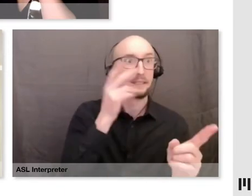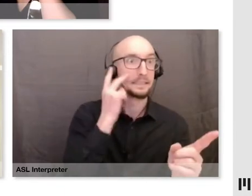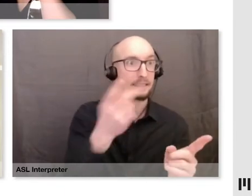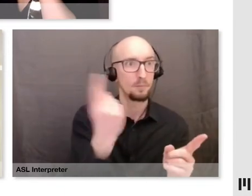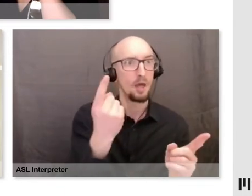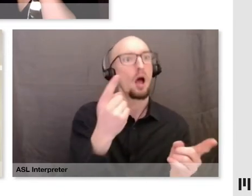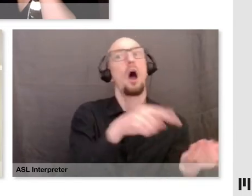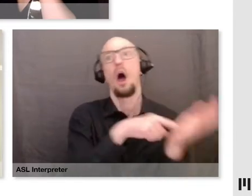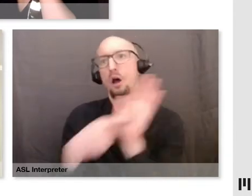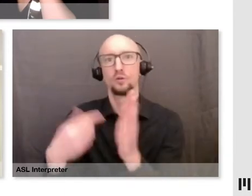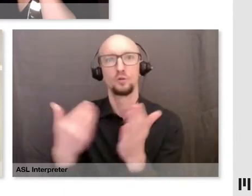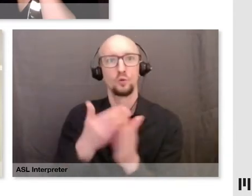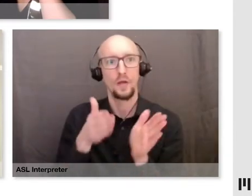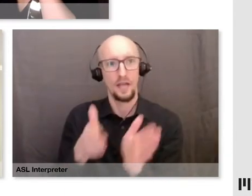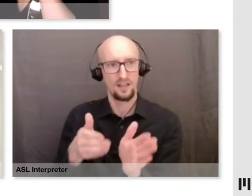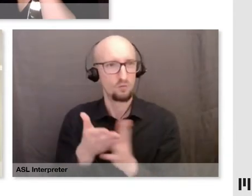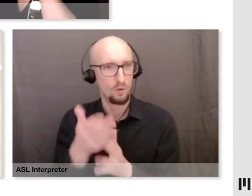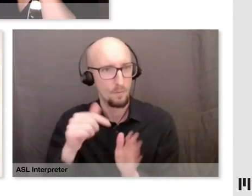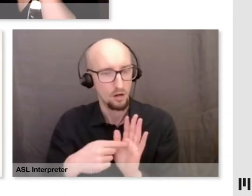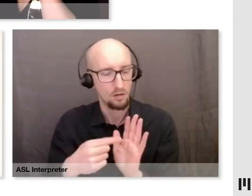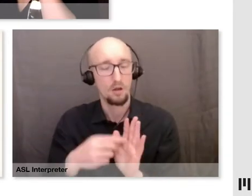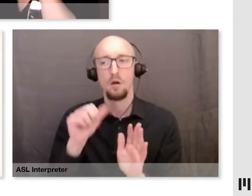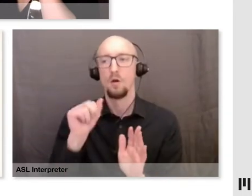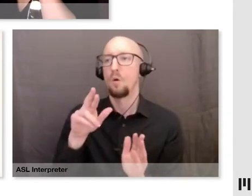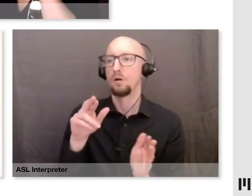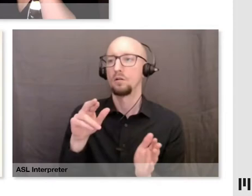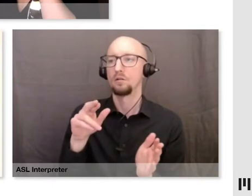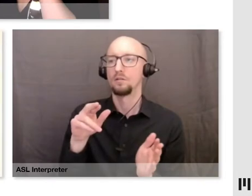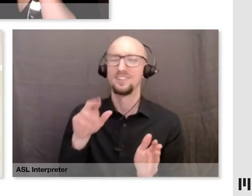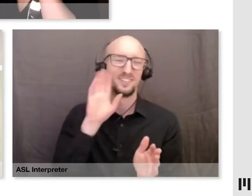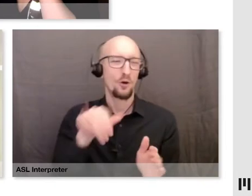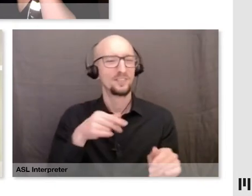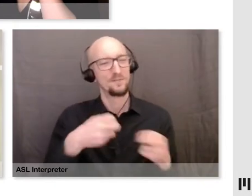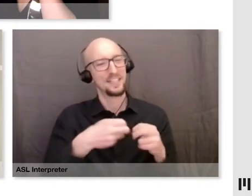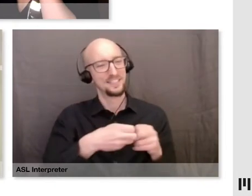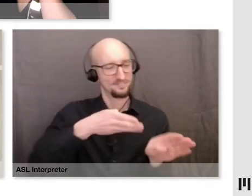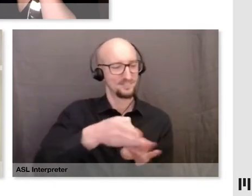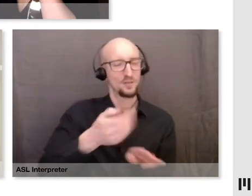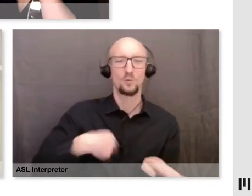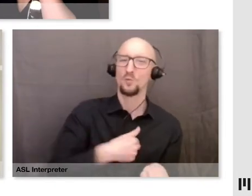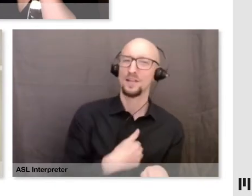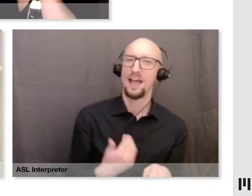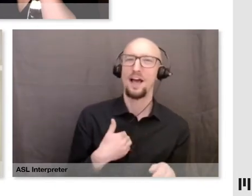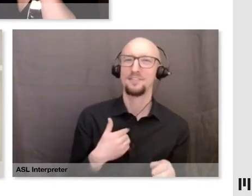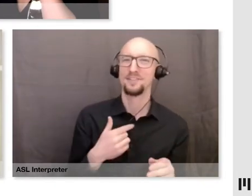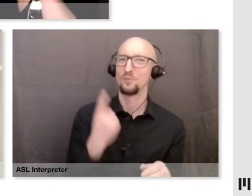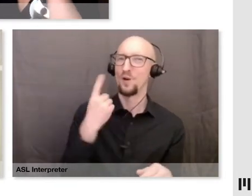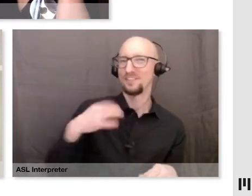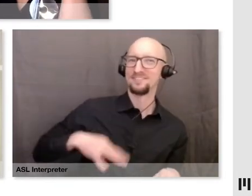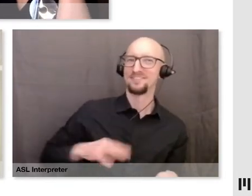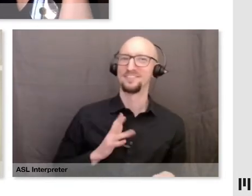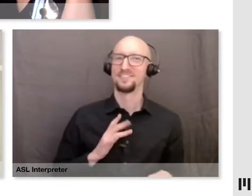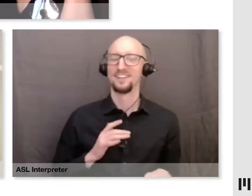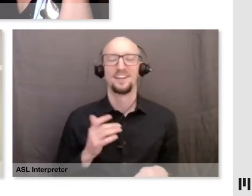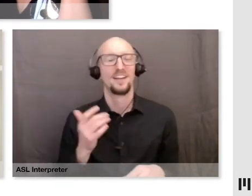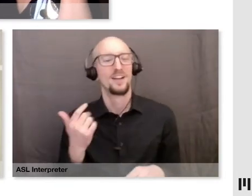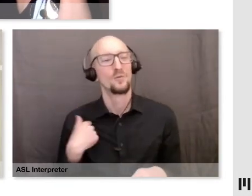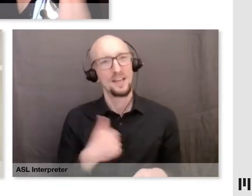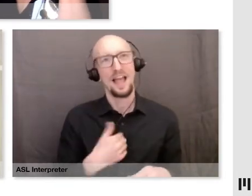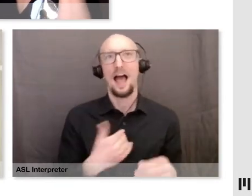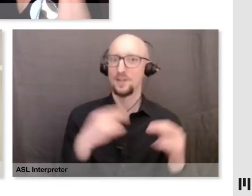representation for the model, or, I mean, and I think in physics, right, we have this added advantage that we have